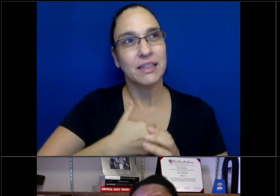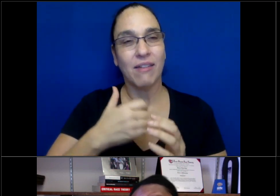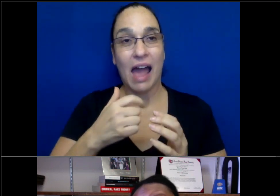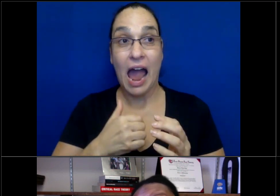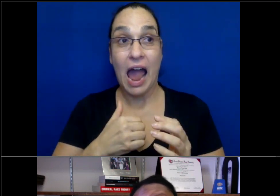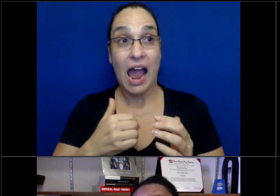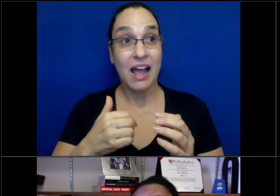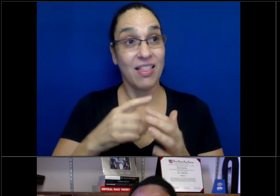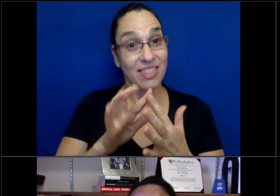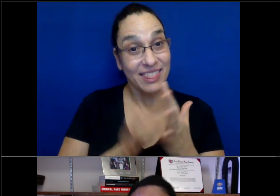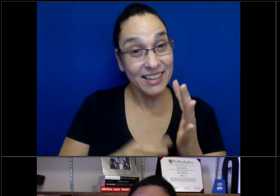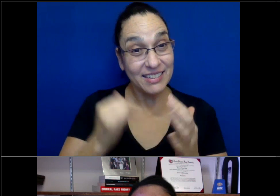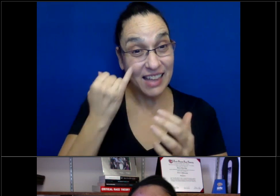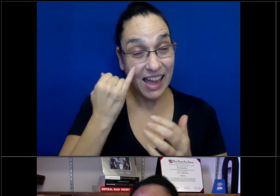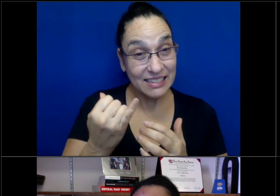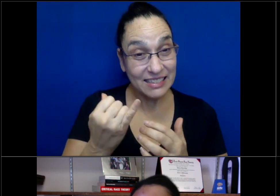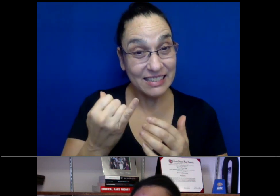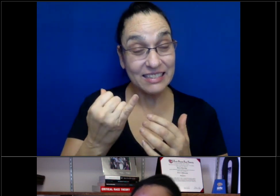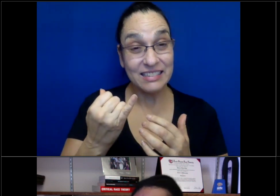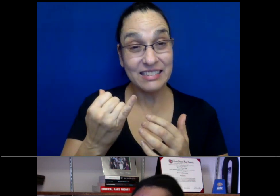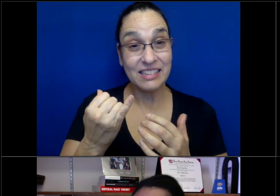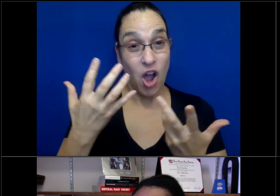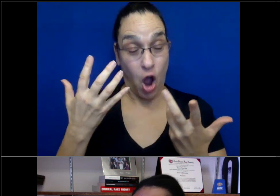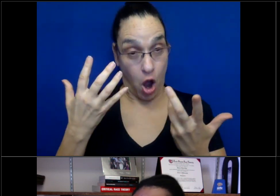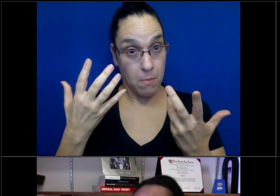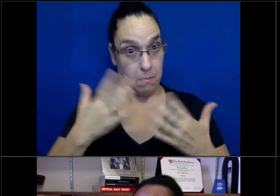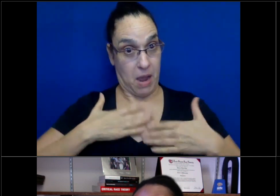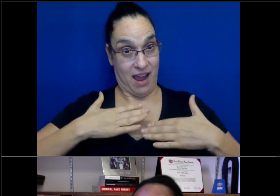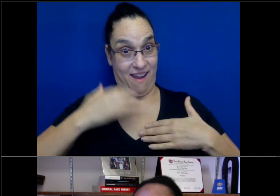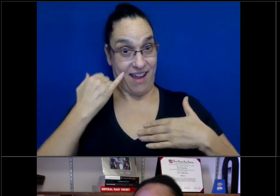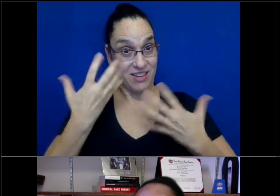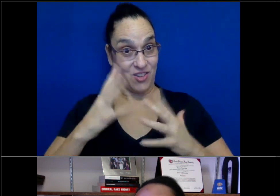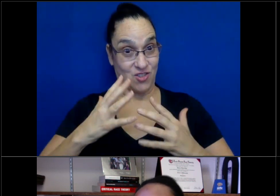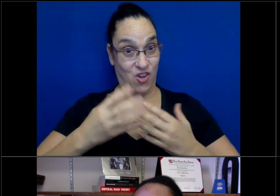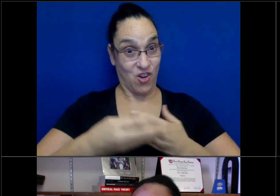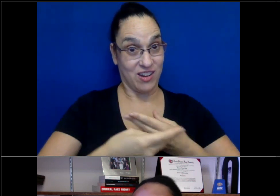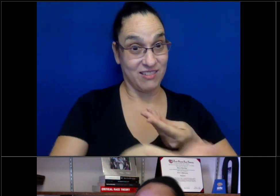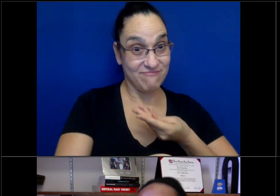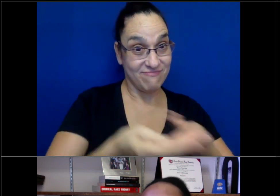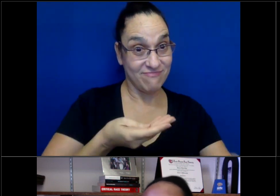ideas been exposed to other people and been critiqued.